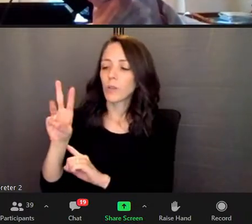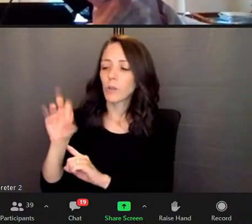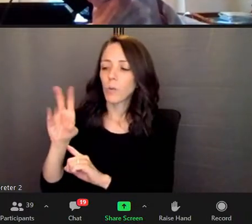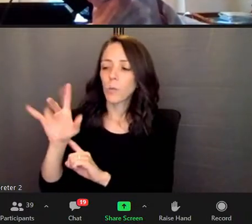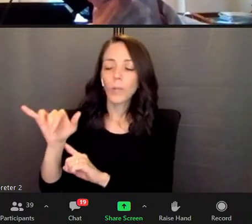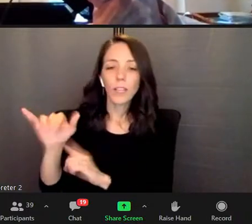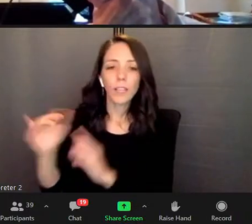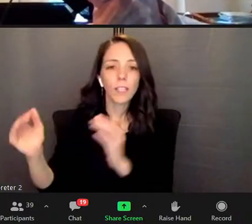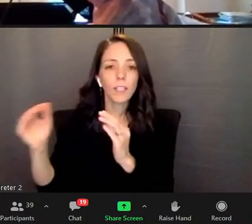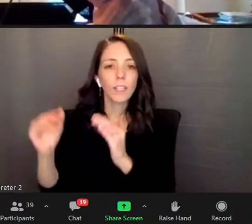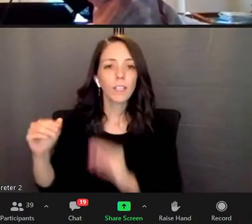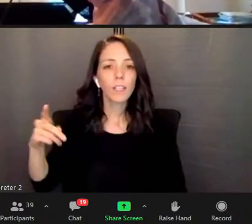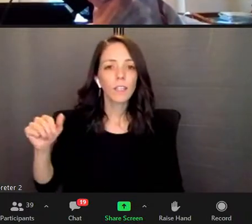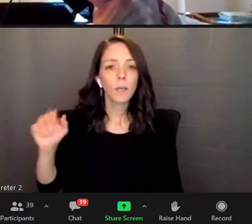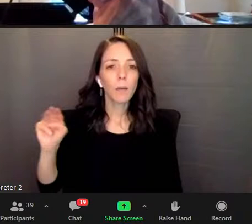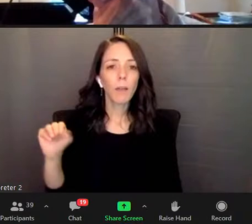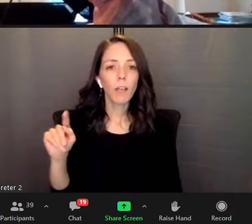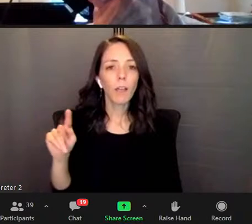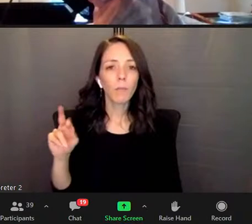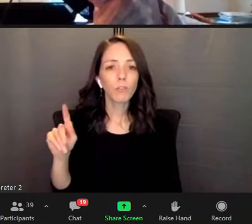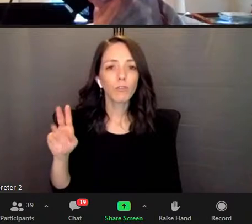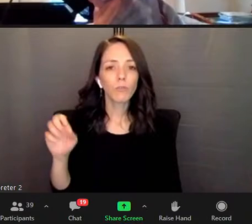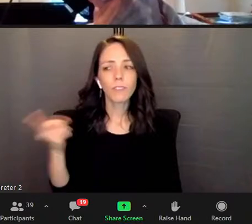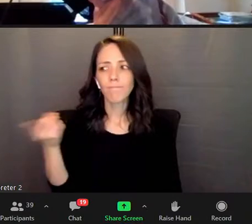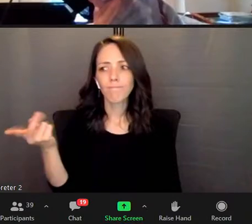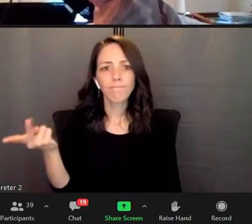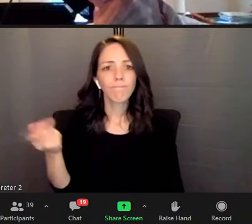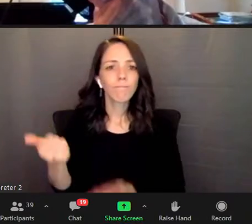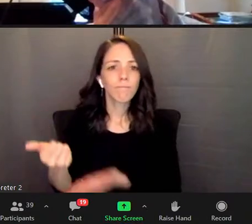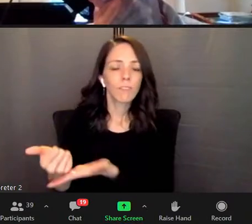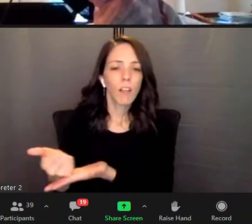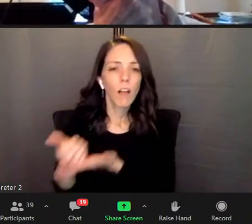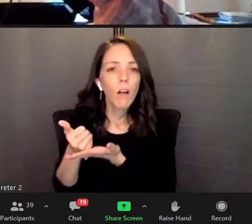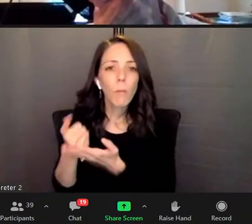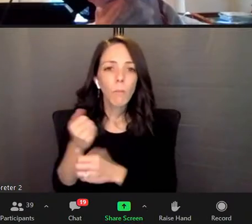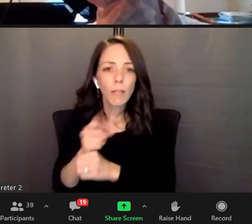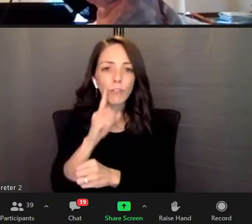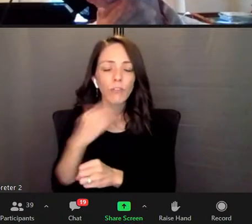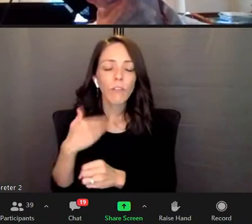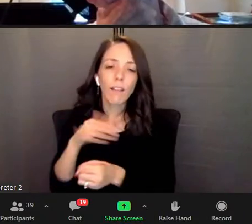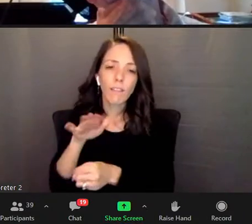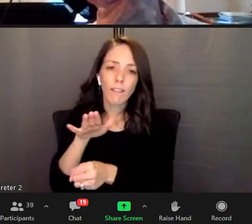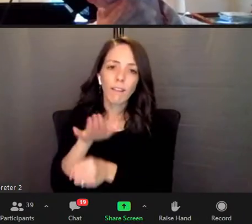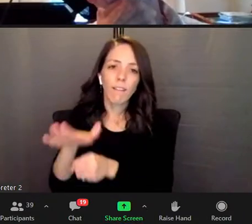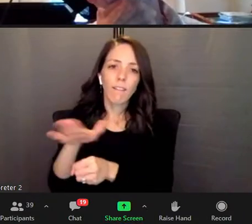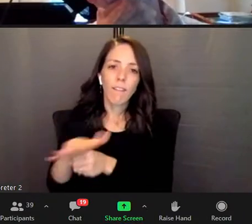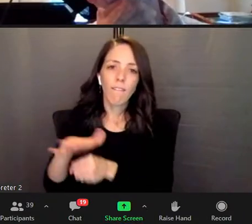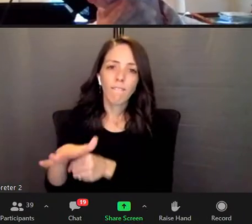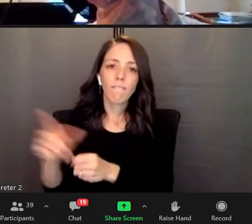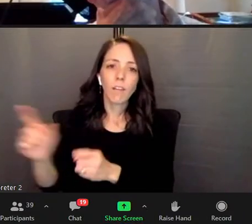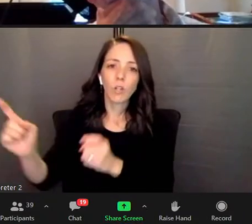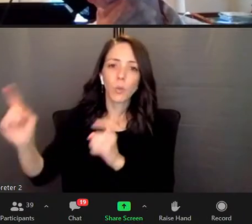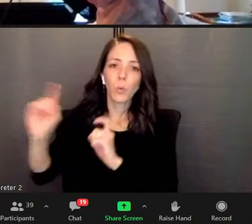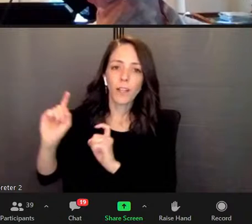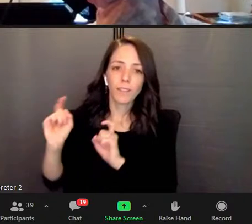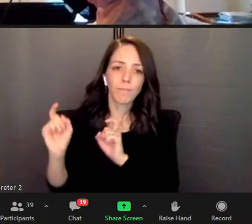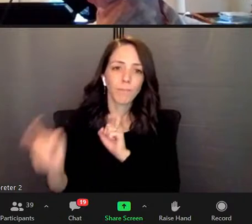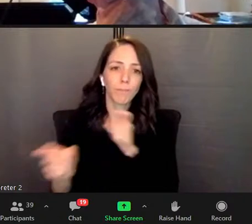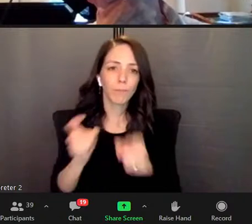they helped us ensure that we had a vast array of grants going out to